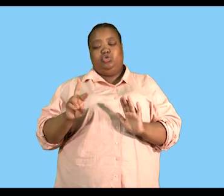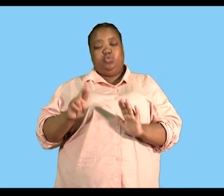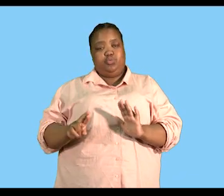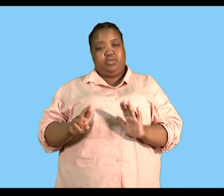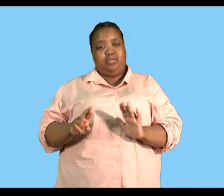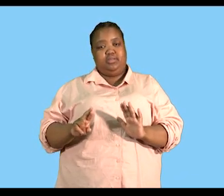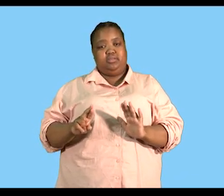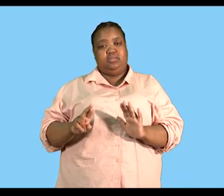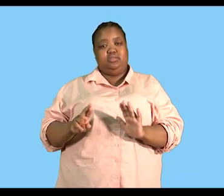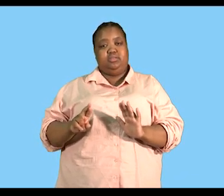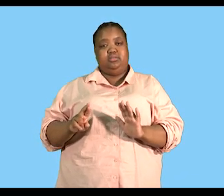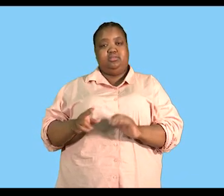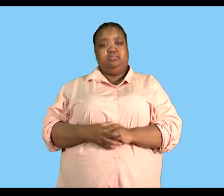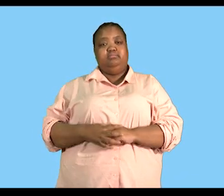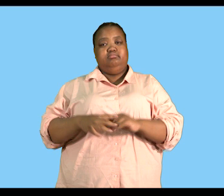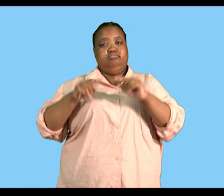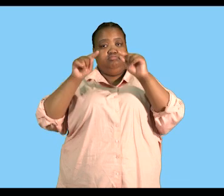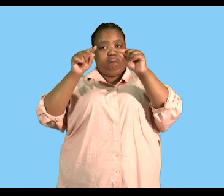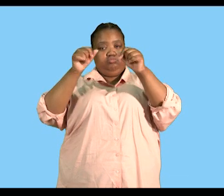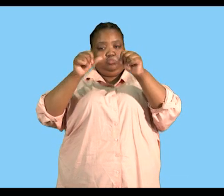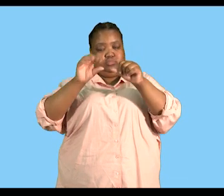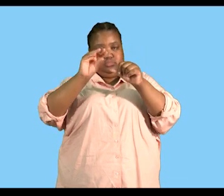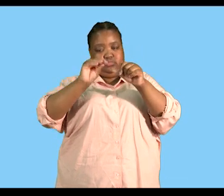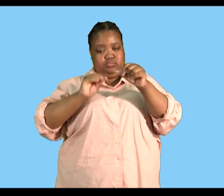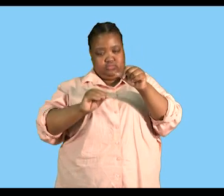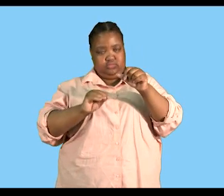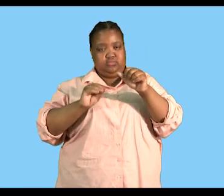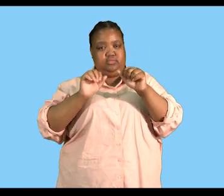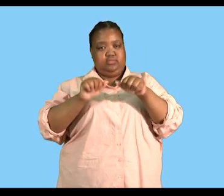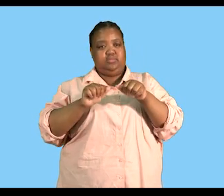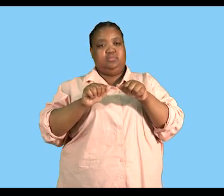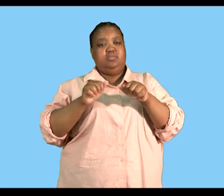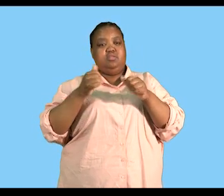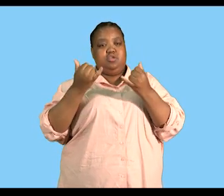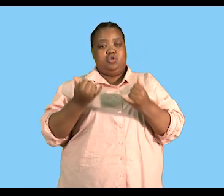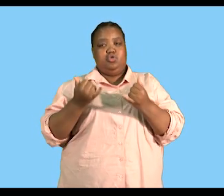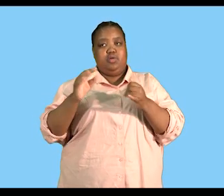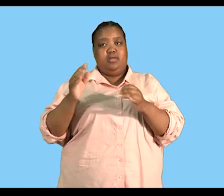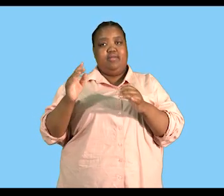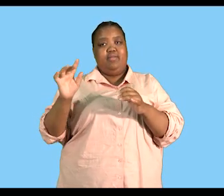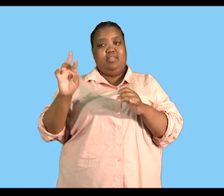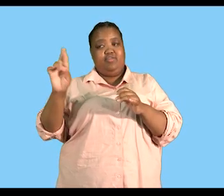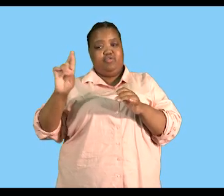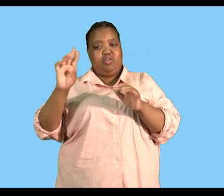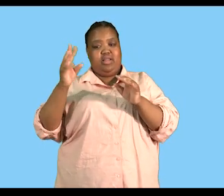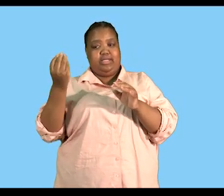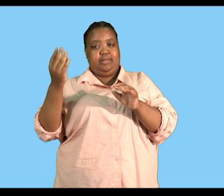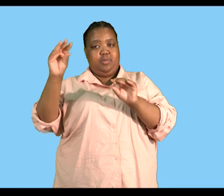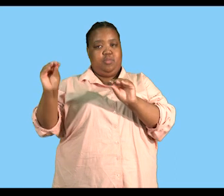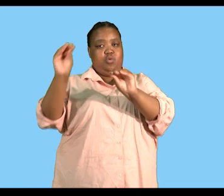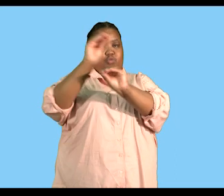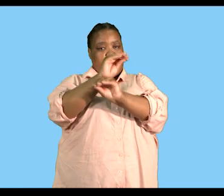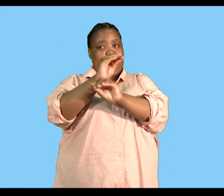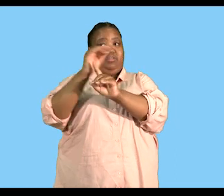2 Rand, of which it's taken on this side. Being taken to your left hand side, it will only change